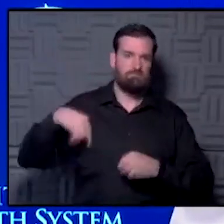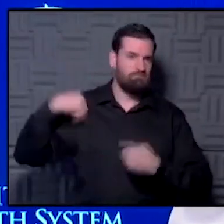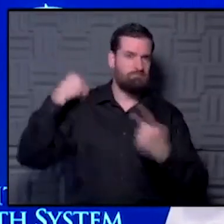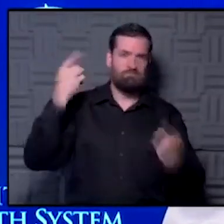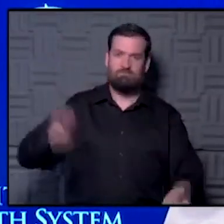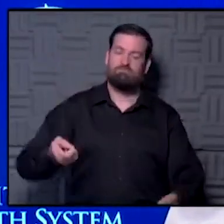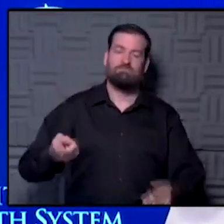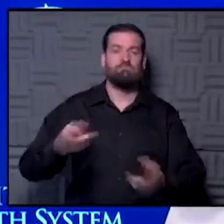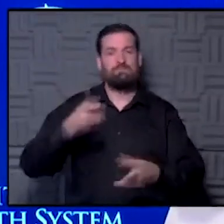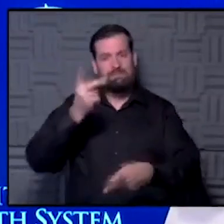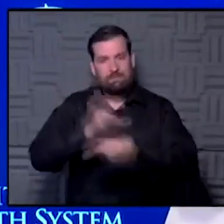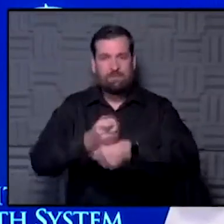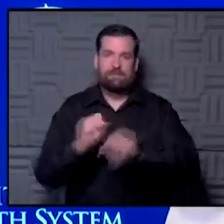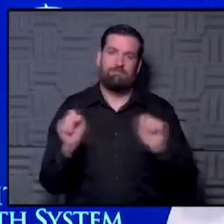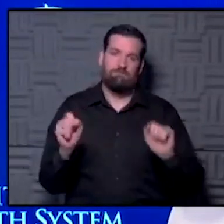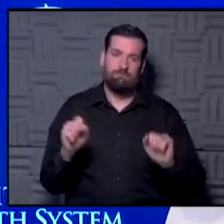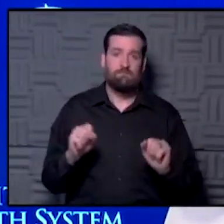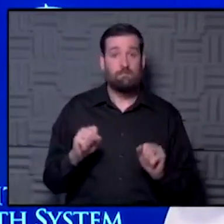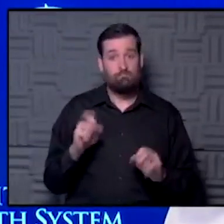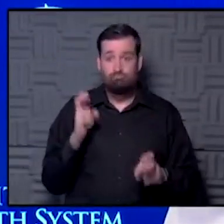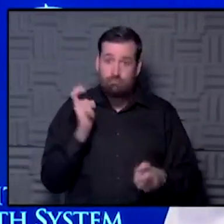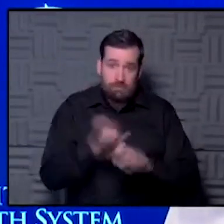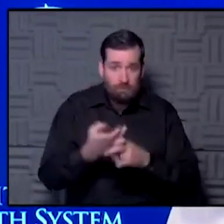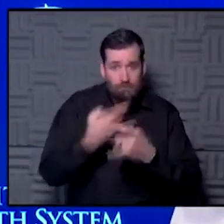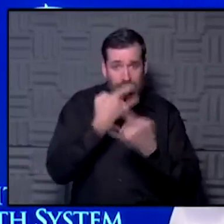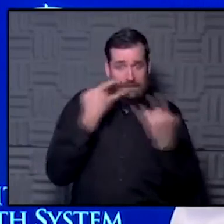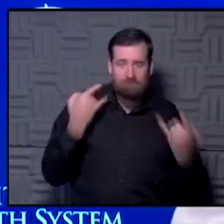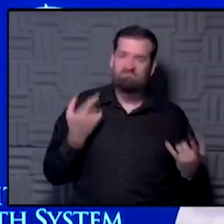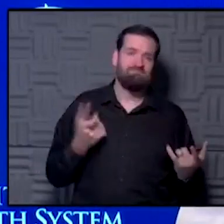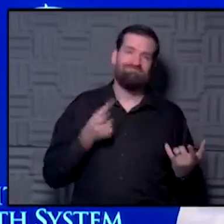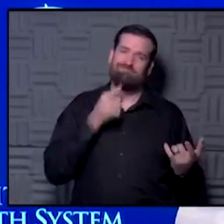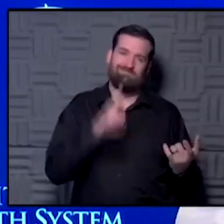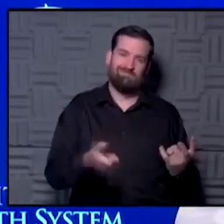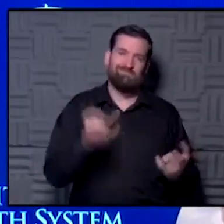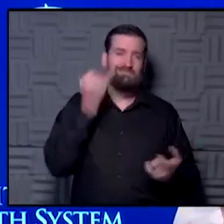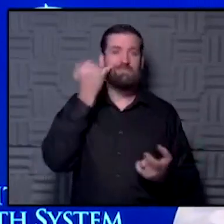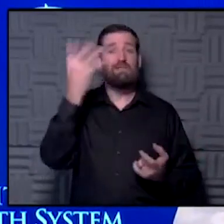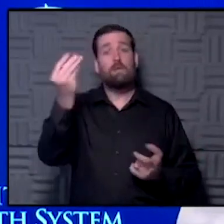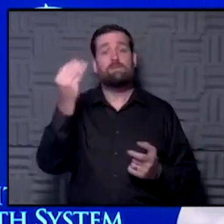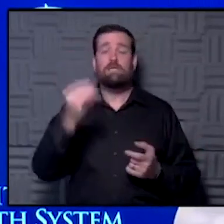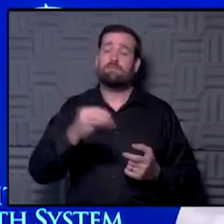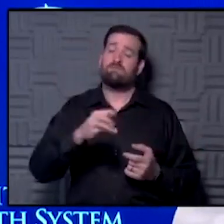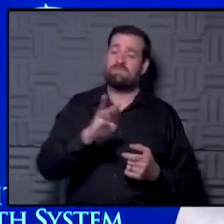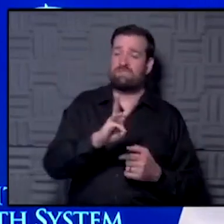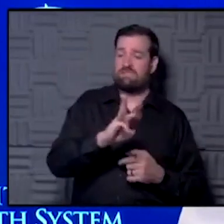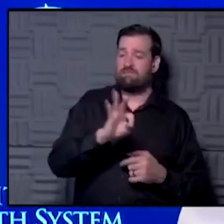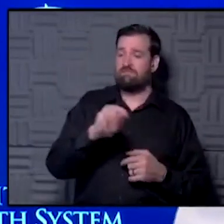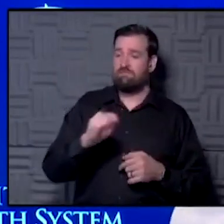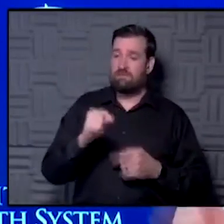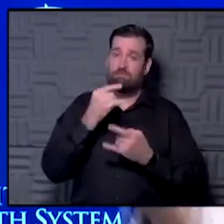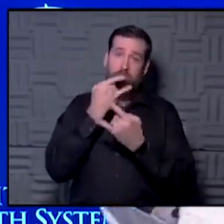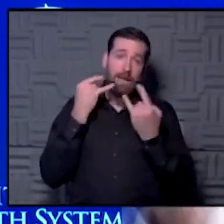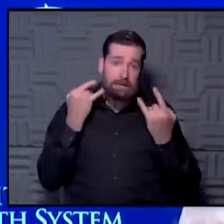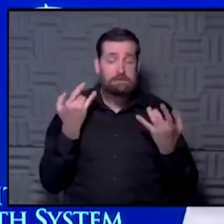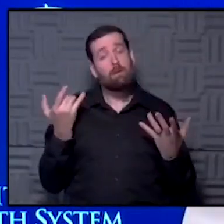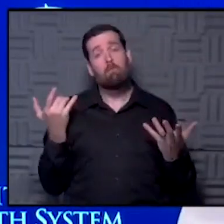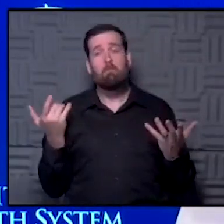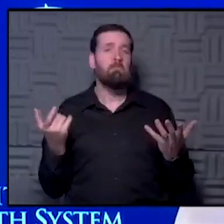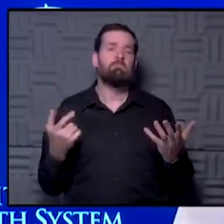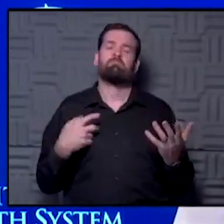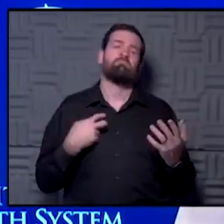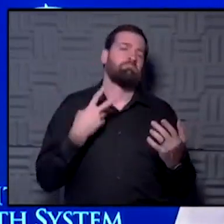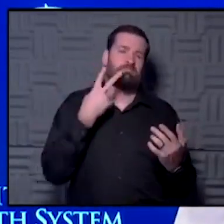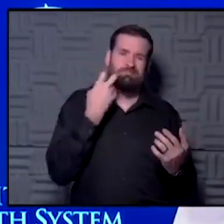about trying to stay safe. And how hard is it really to wear a mask? So if you go outside and you're 6 feet or more apart, do you have to have a mask on? Yeah, probably